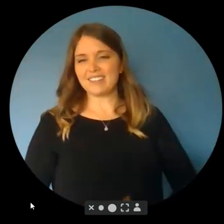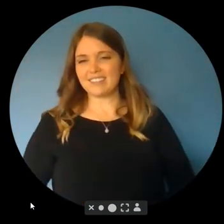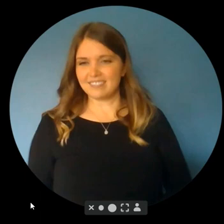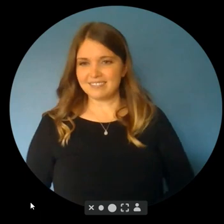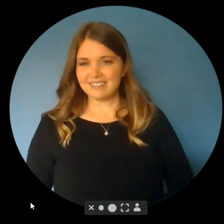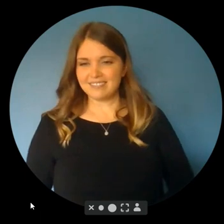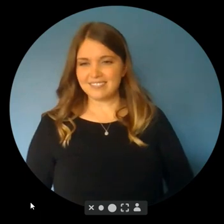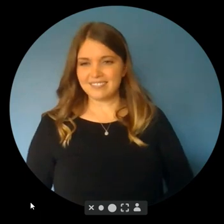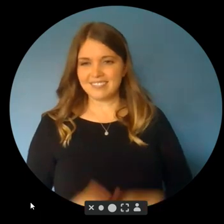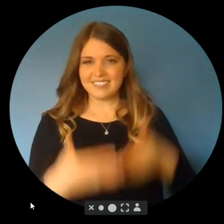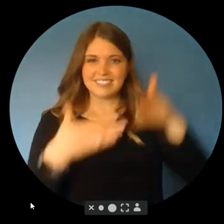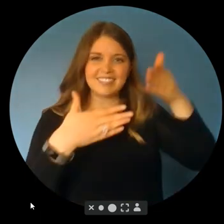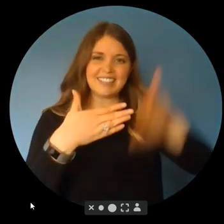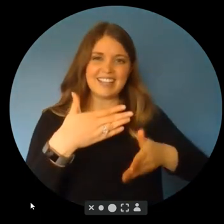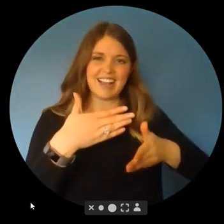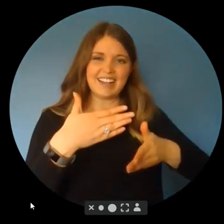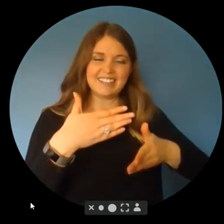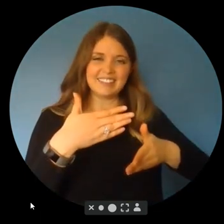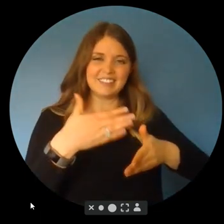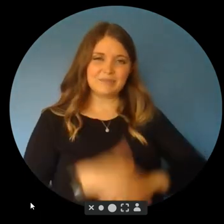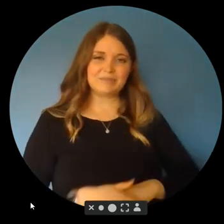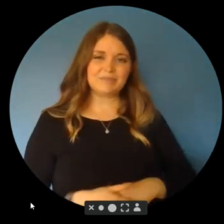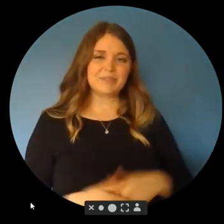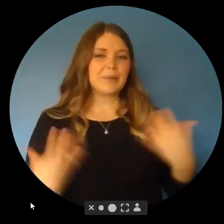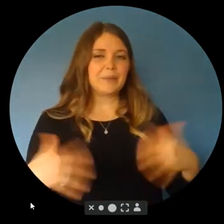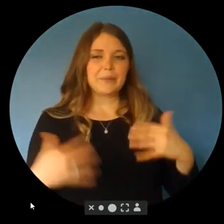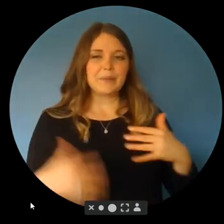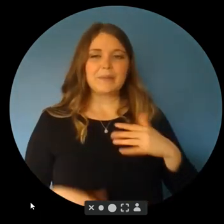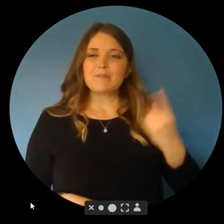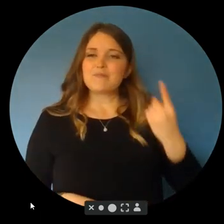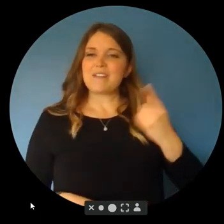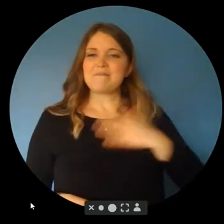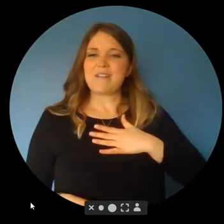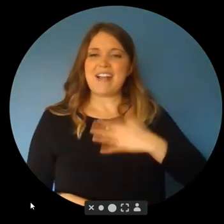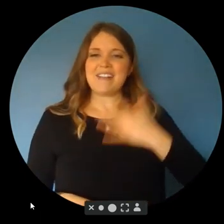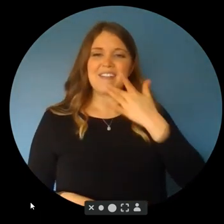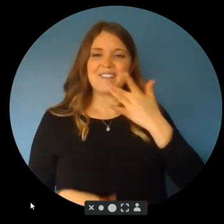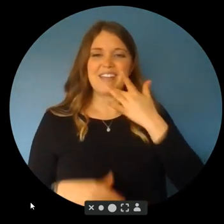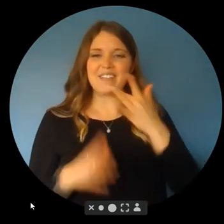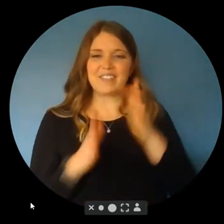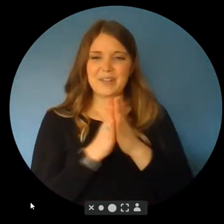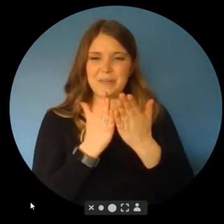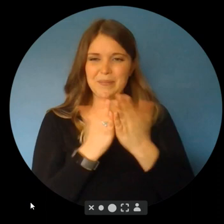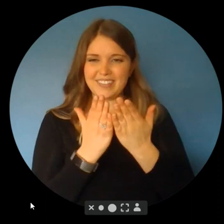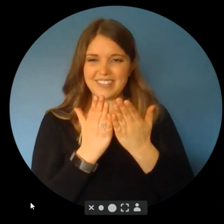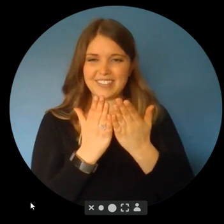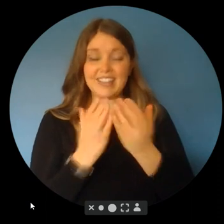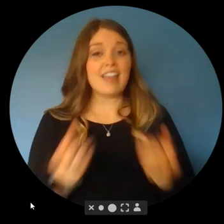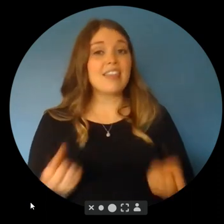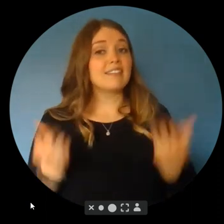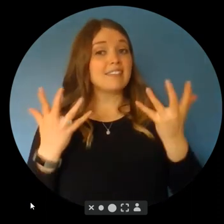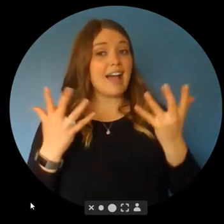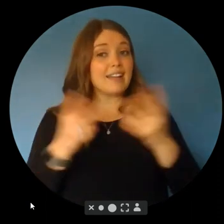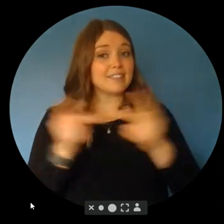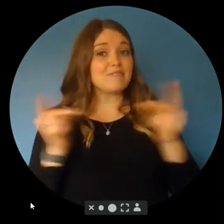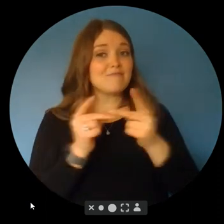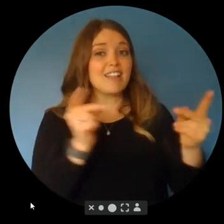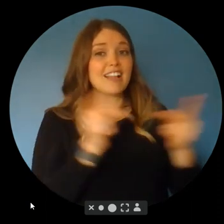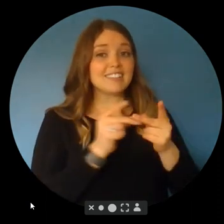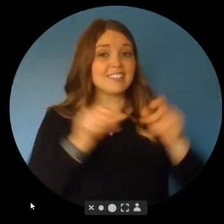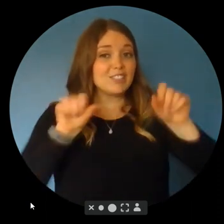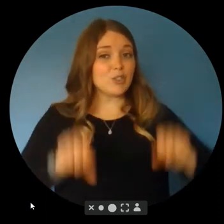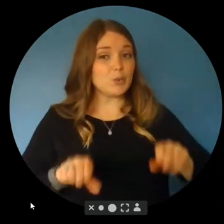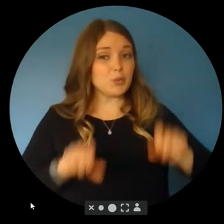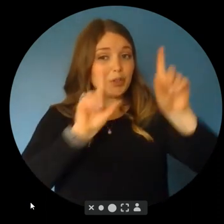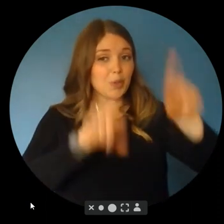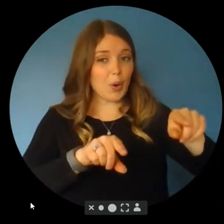Ah, the end. One of my favorite books. Yeah, lots of places you can go. You know what? Even when